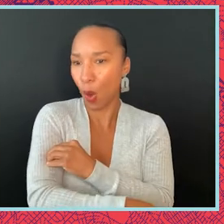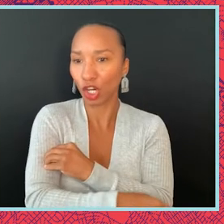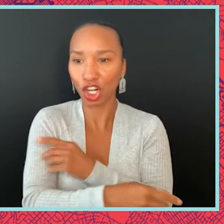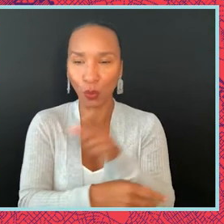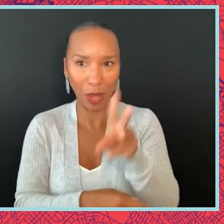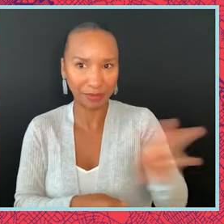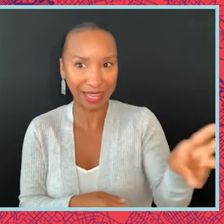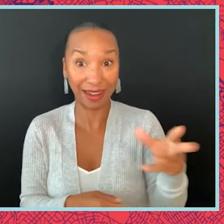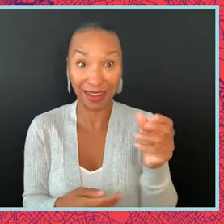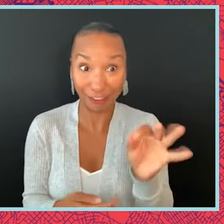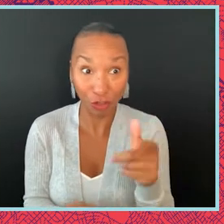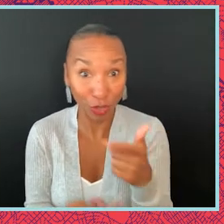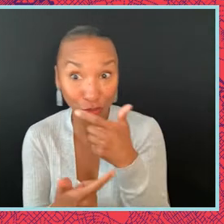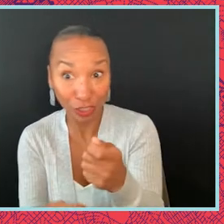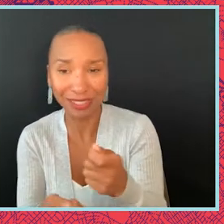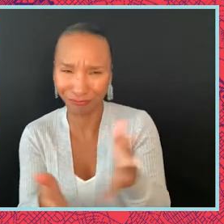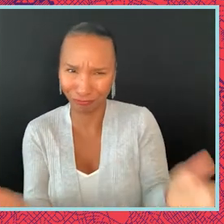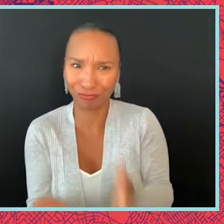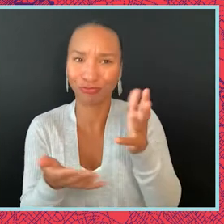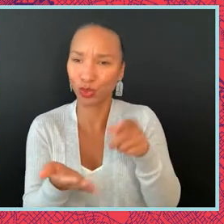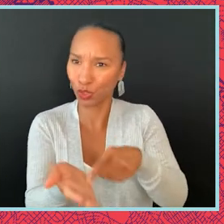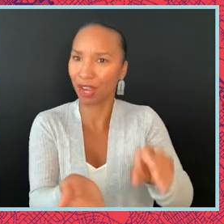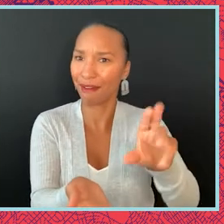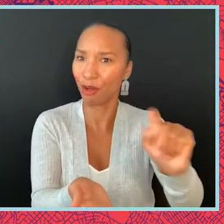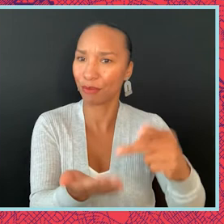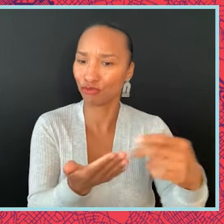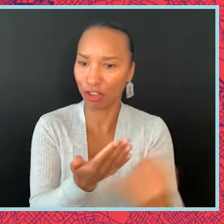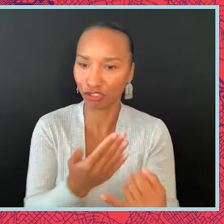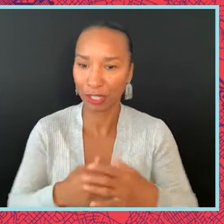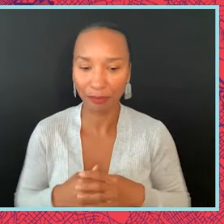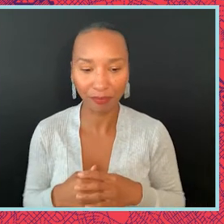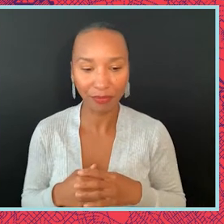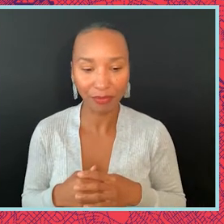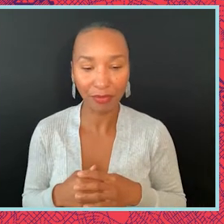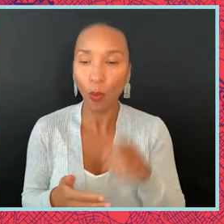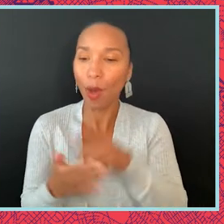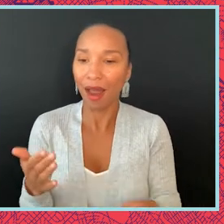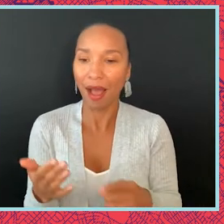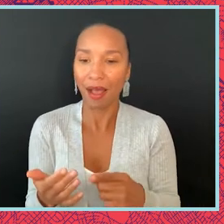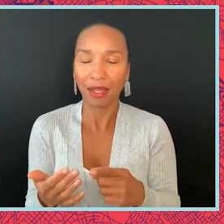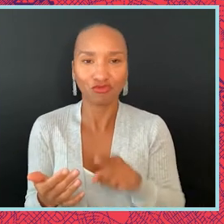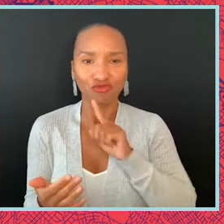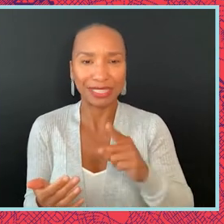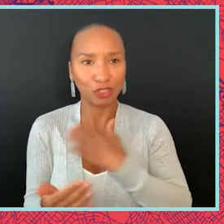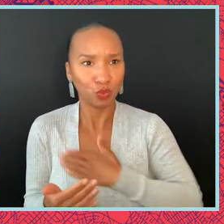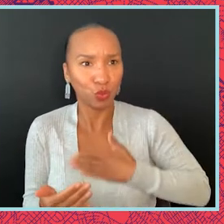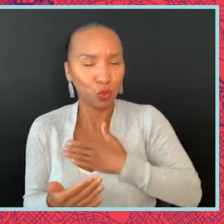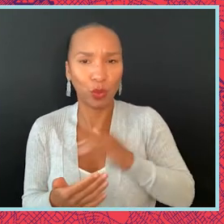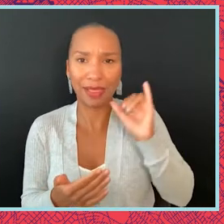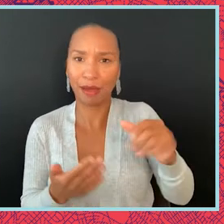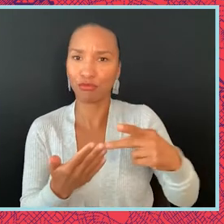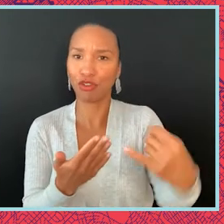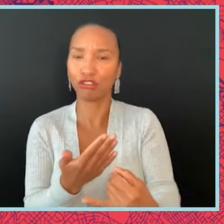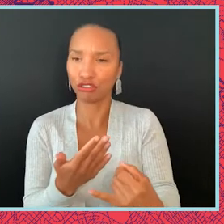blackpowerindc.umbc.edu, and I encourage everyone to check it out if they're interested. What I love about that project, though, to bring it back to the conversation of statehood, is